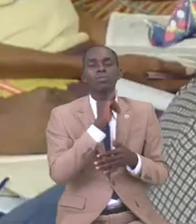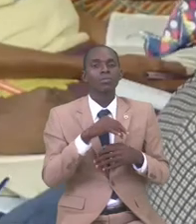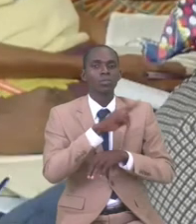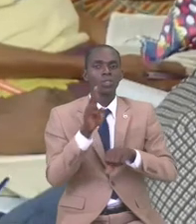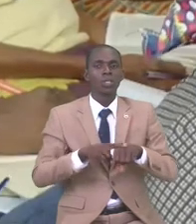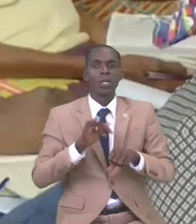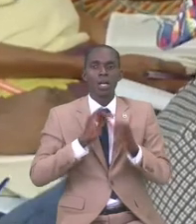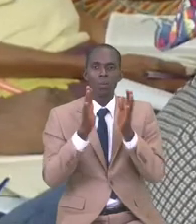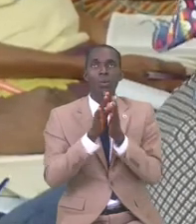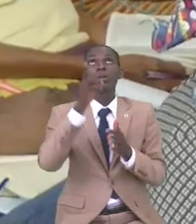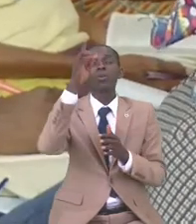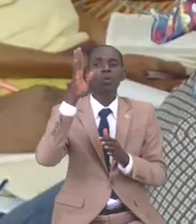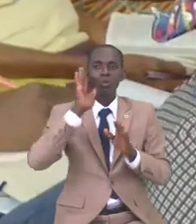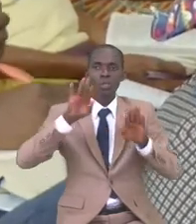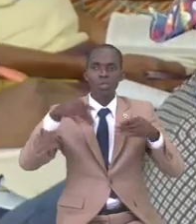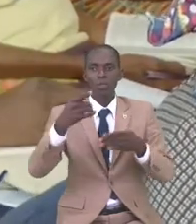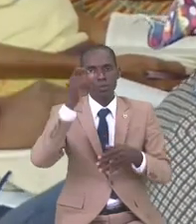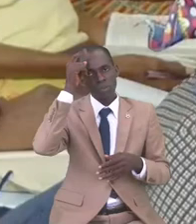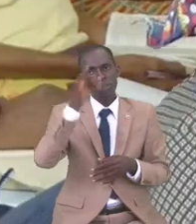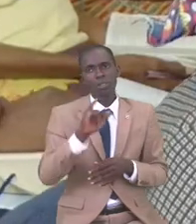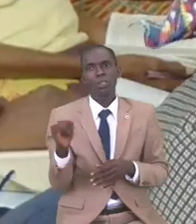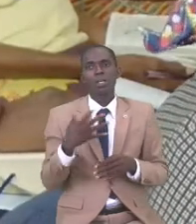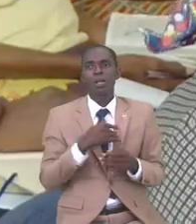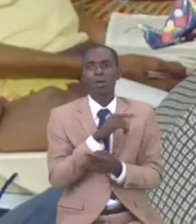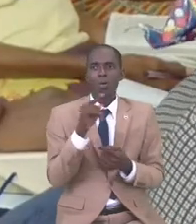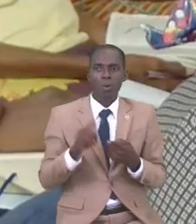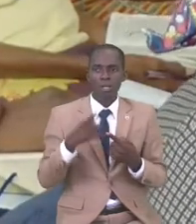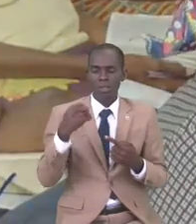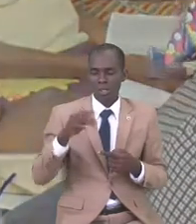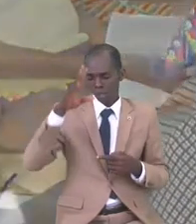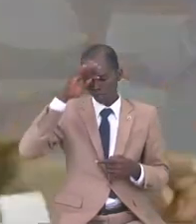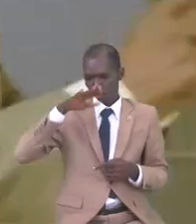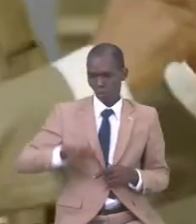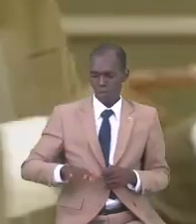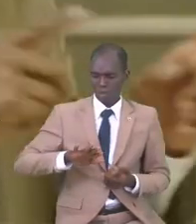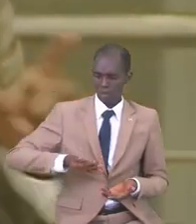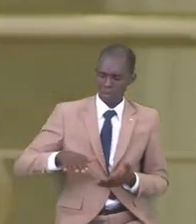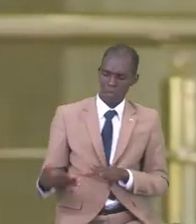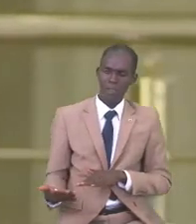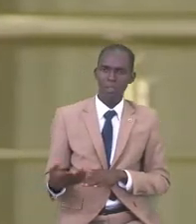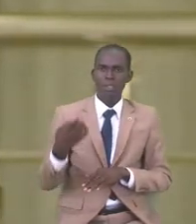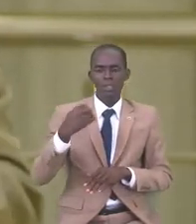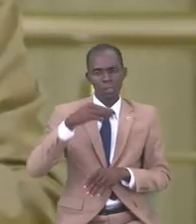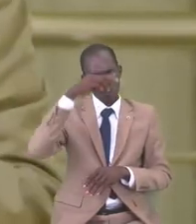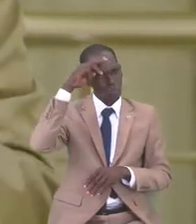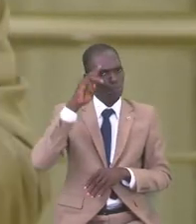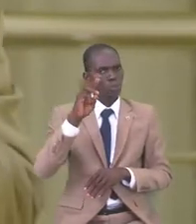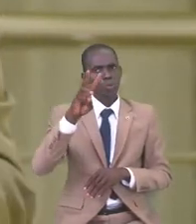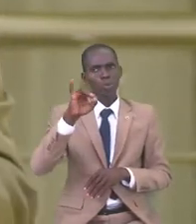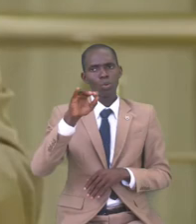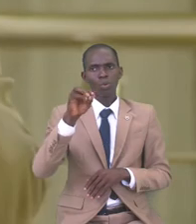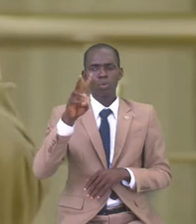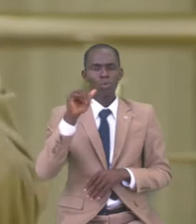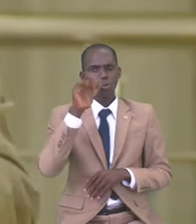you understanding. And when the boy died, the widow came and said,